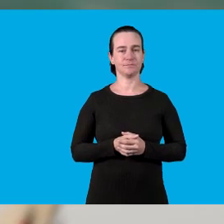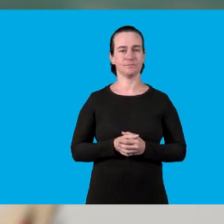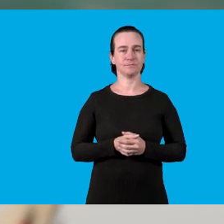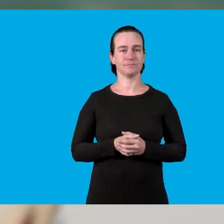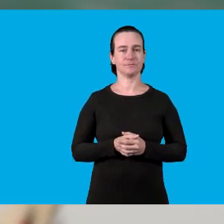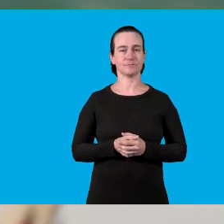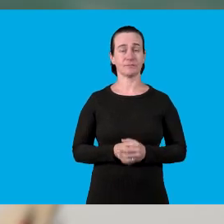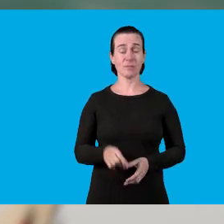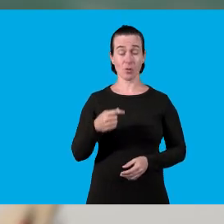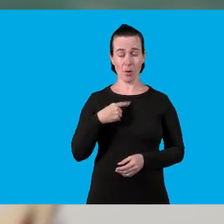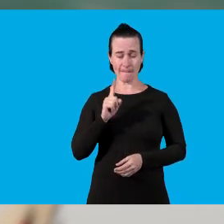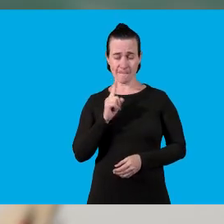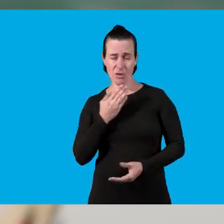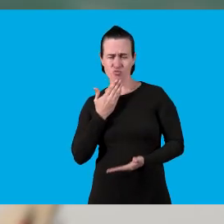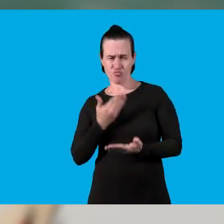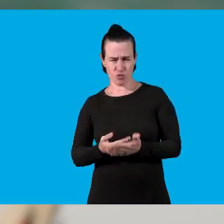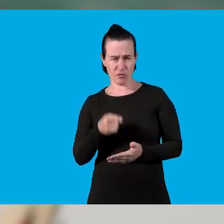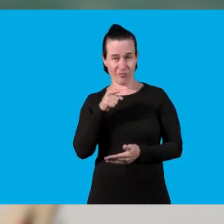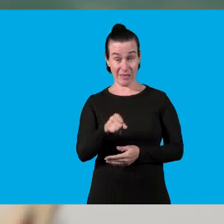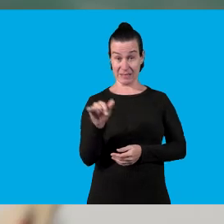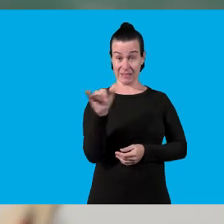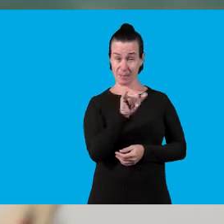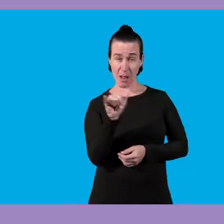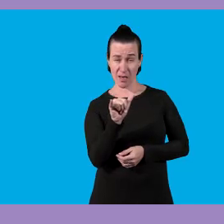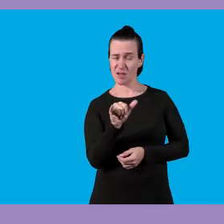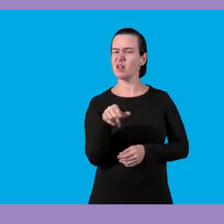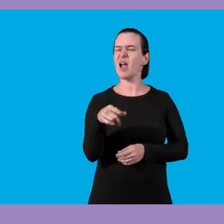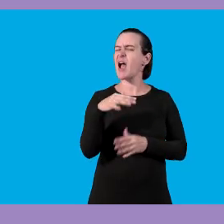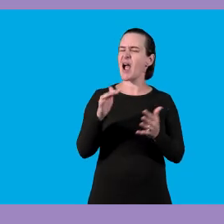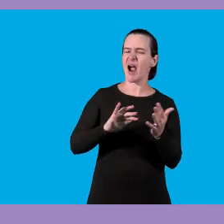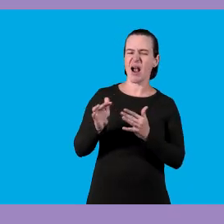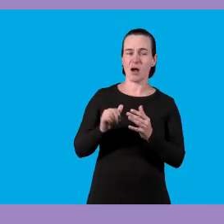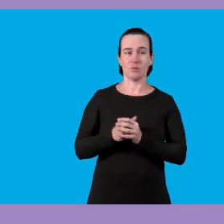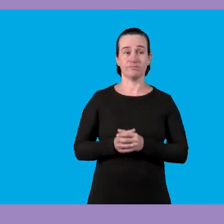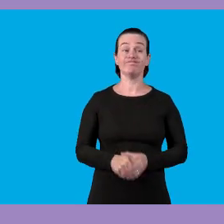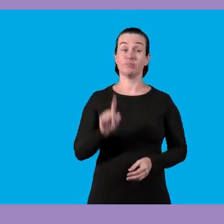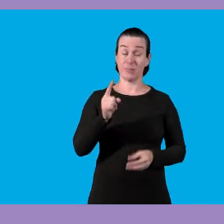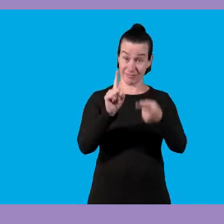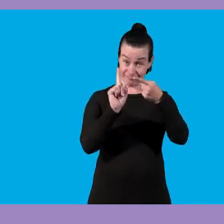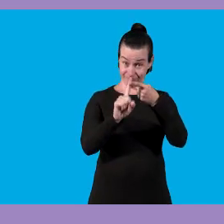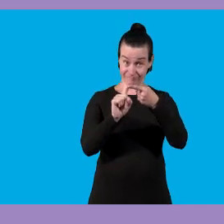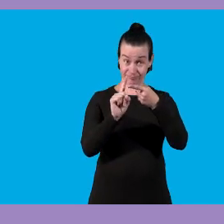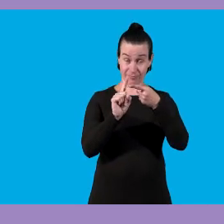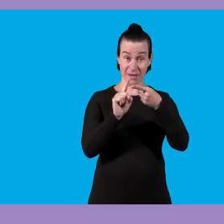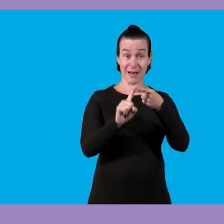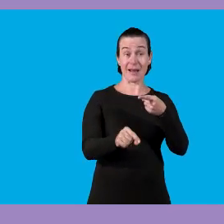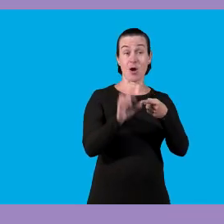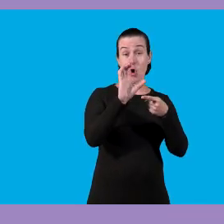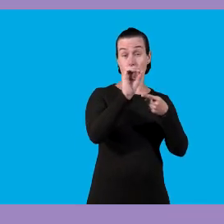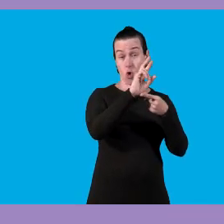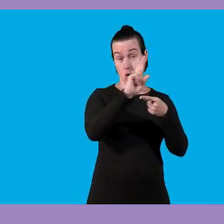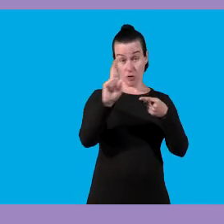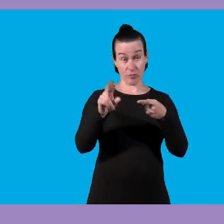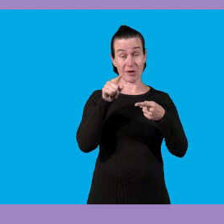the conditions of similarity. The first one is the corresponding angles are equal. And let's look